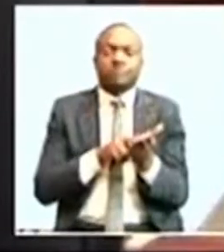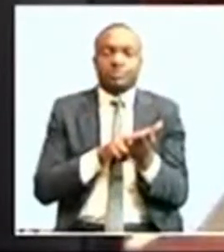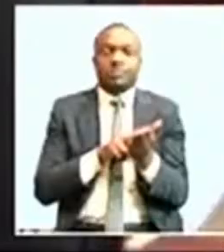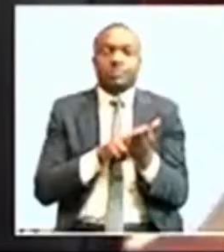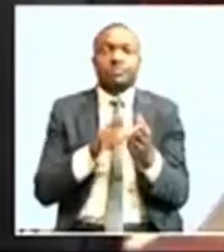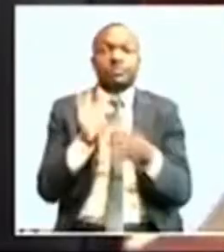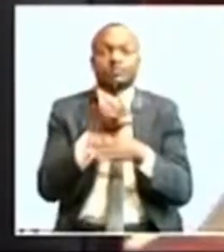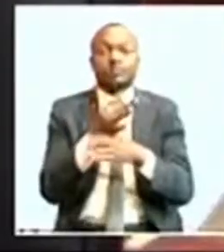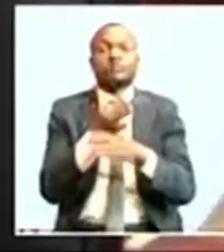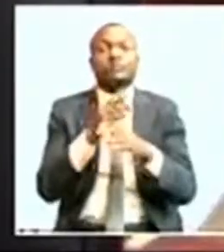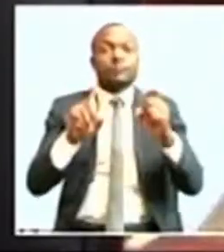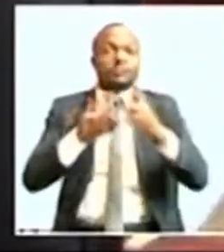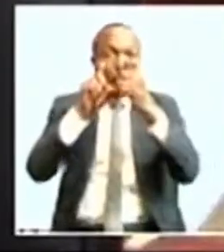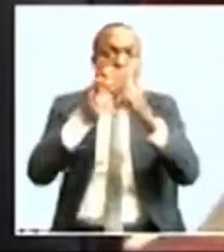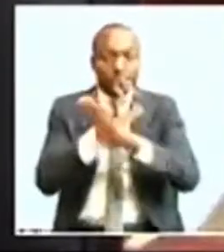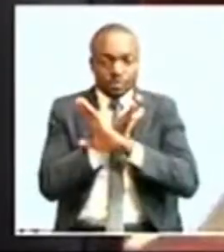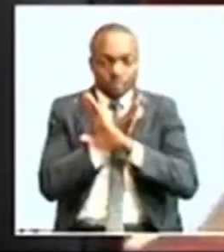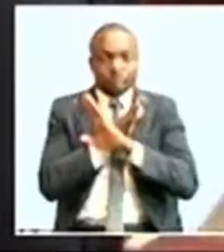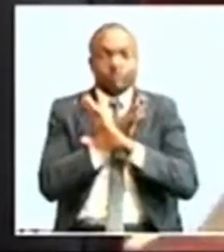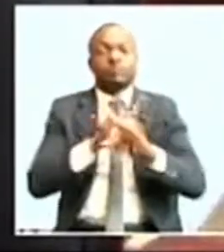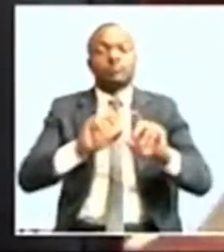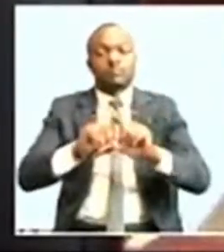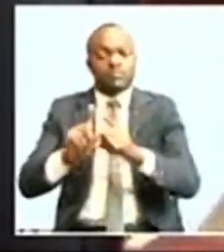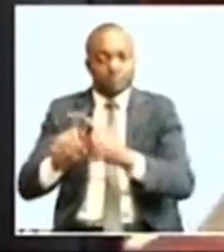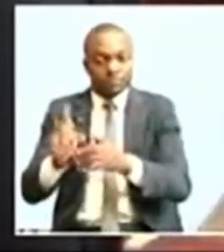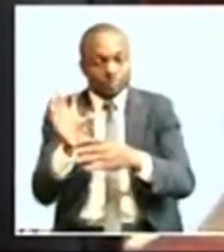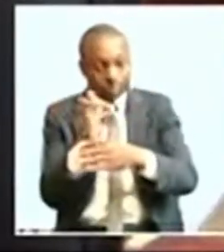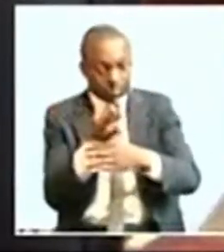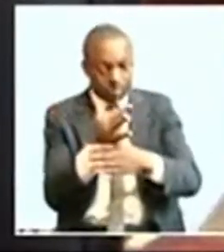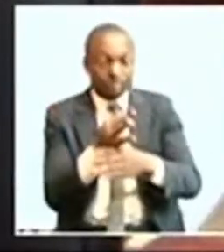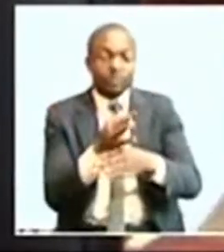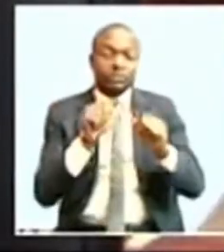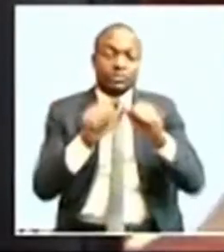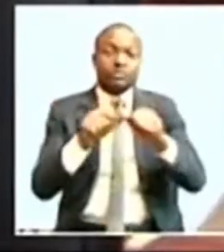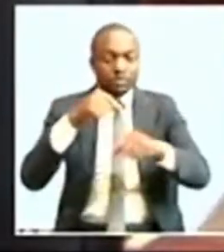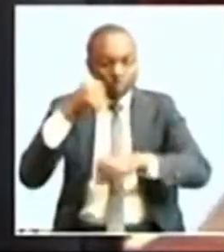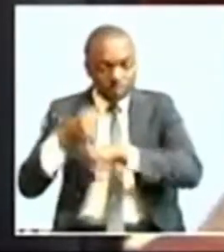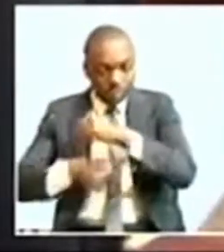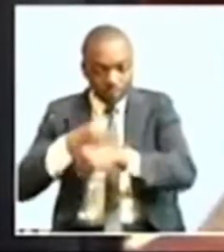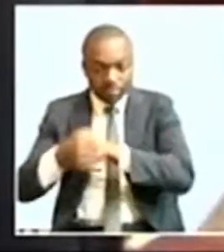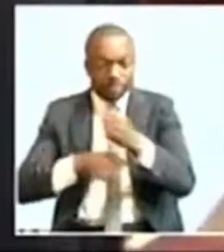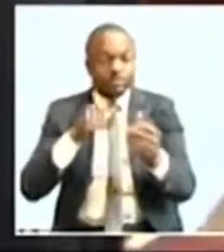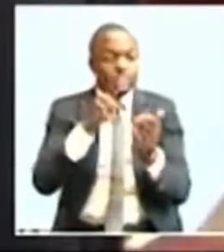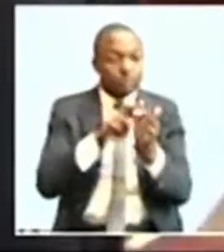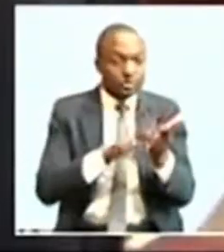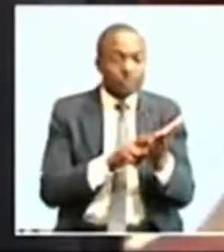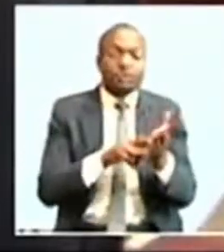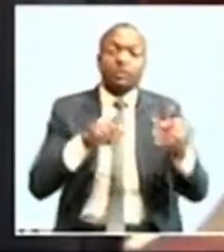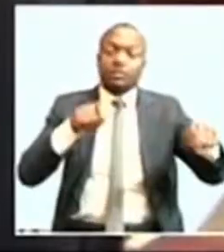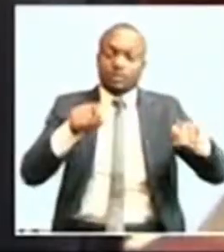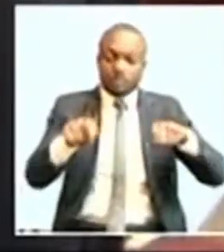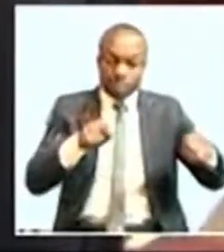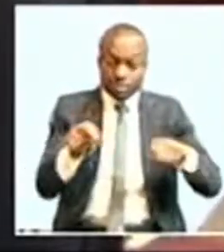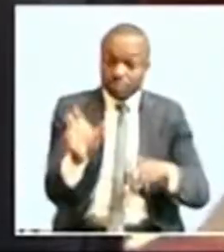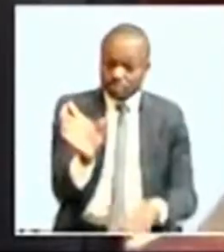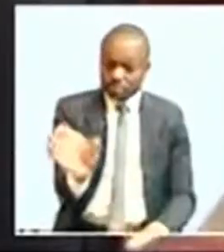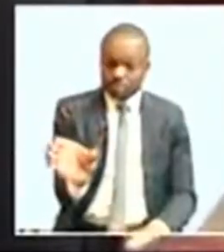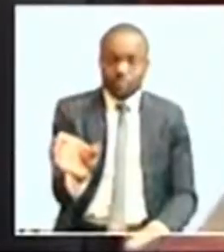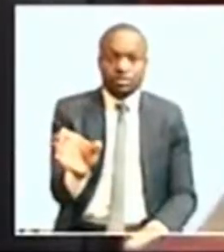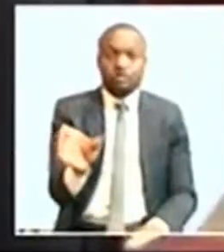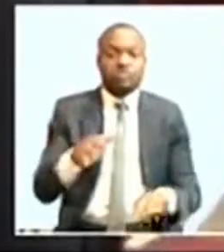Zambia, especially under the artisanal capture fisheries. We are still struggling with regulating the sector, resulting